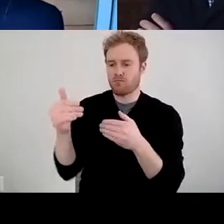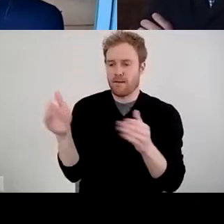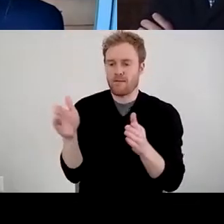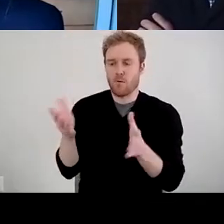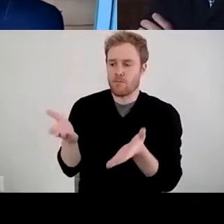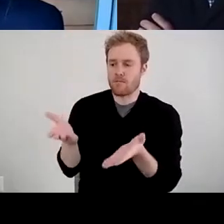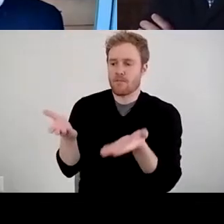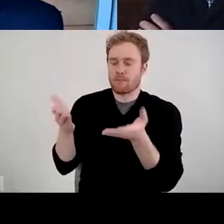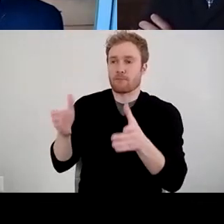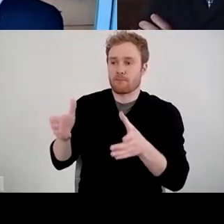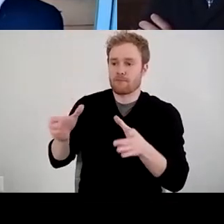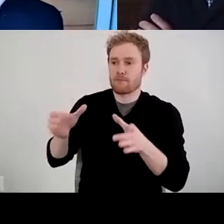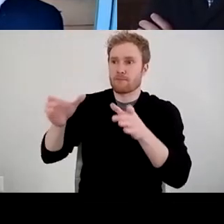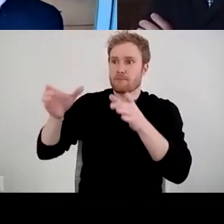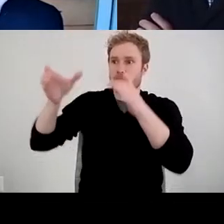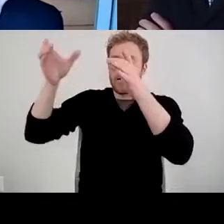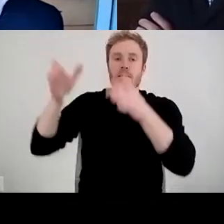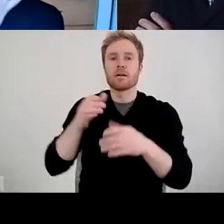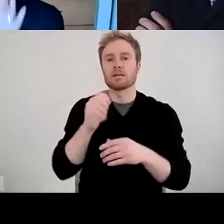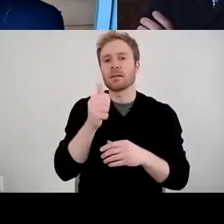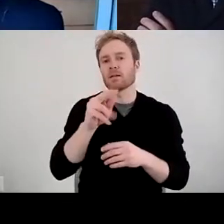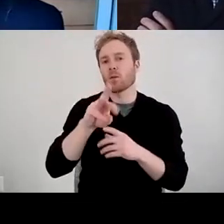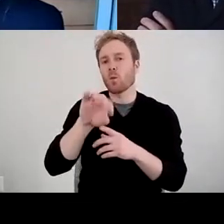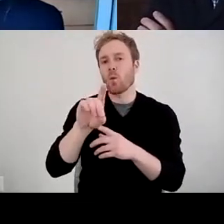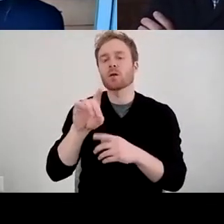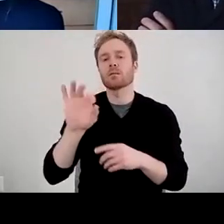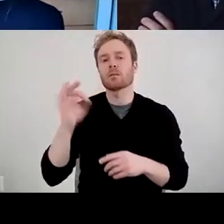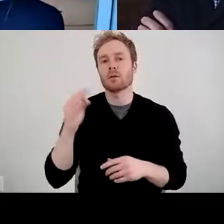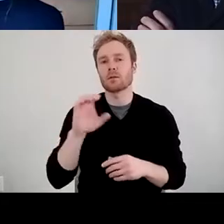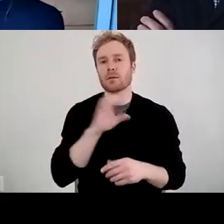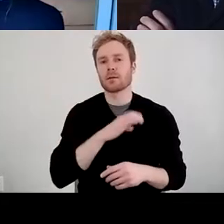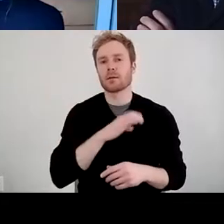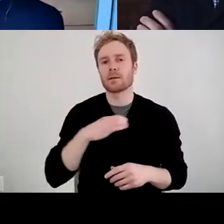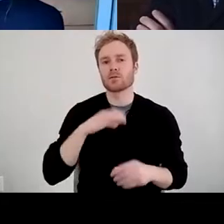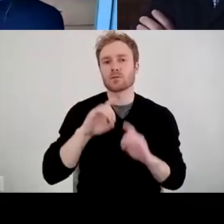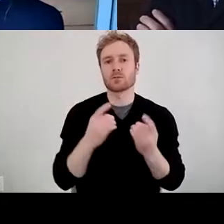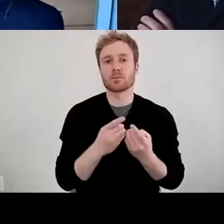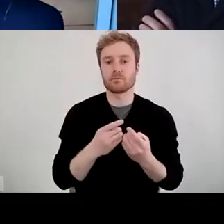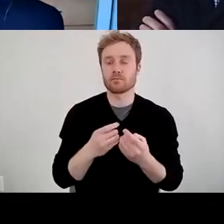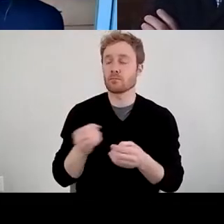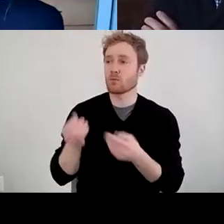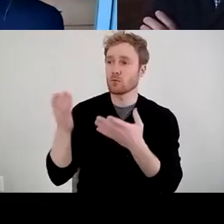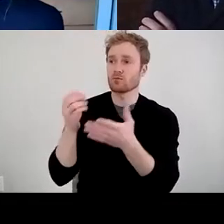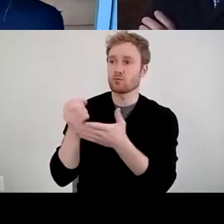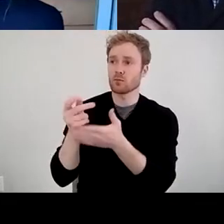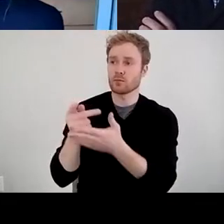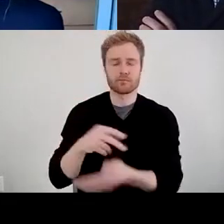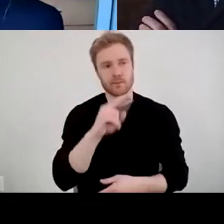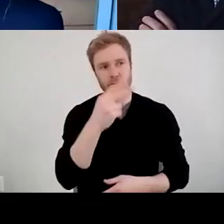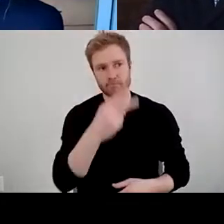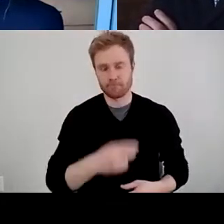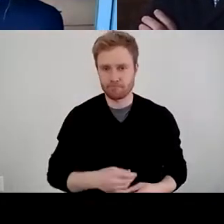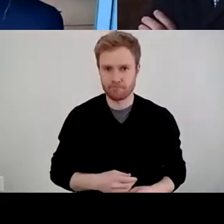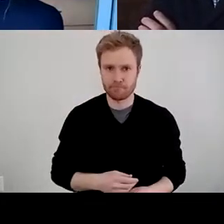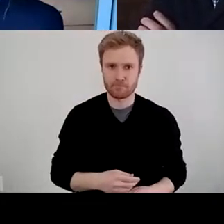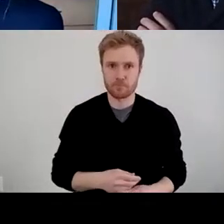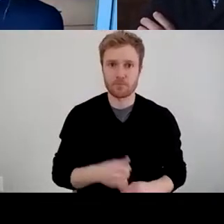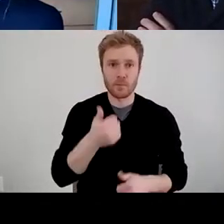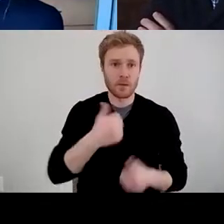their successors and assigned the privilege and license to construct, maintain, and use at their own cost and expense a new set of new